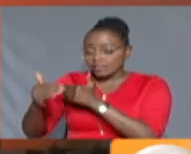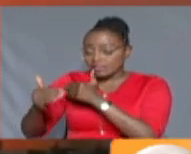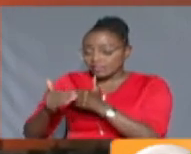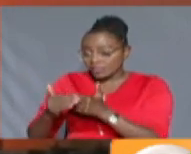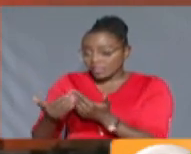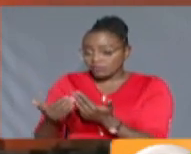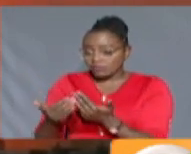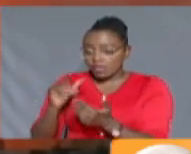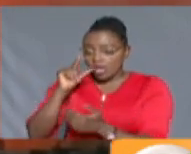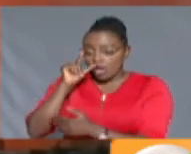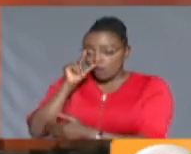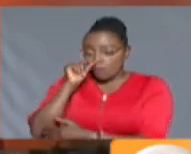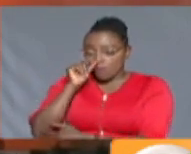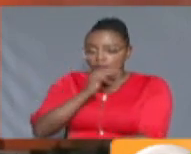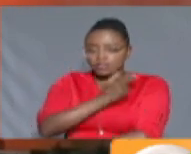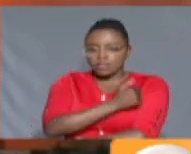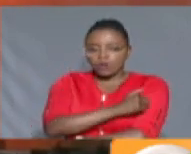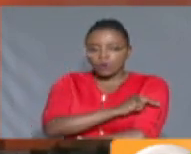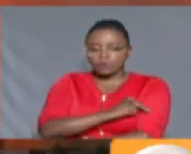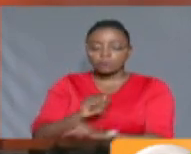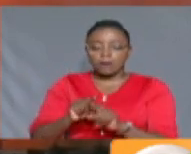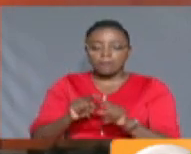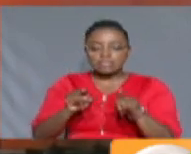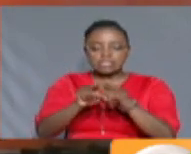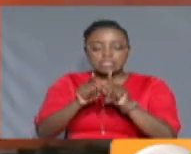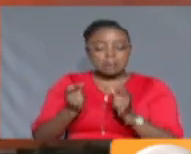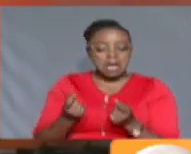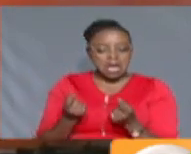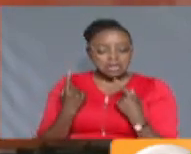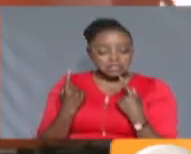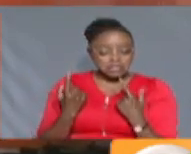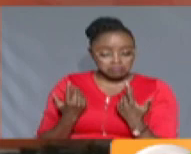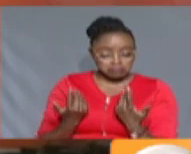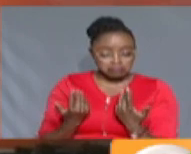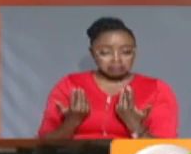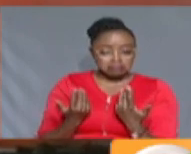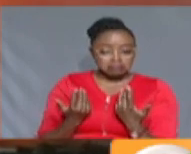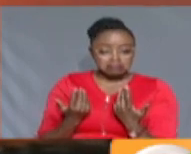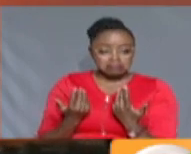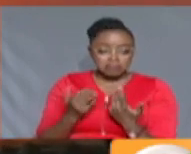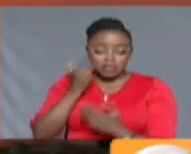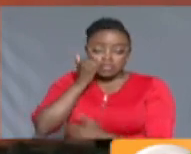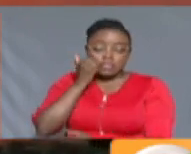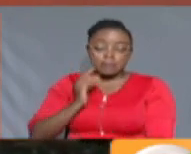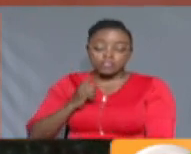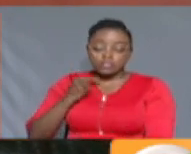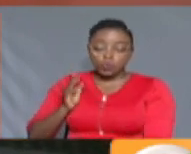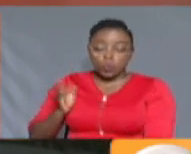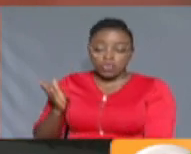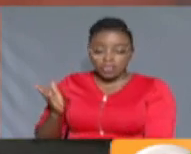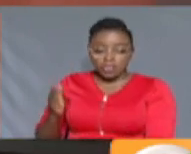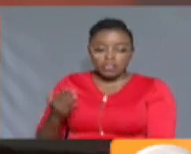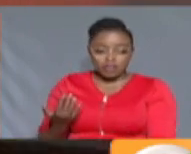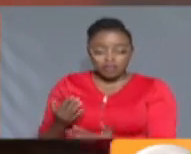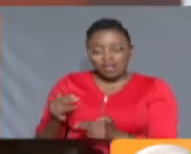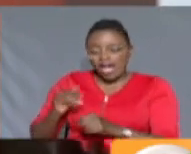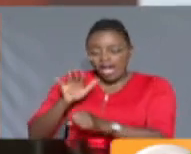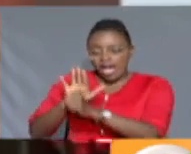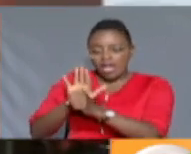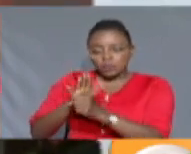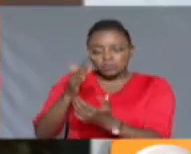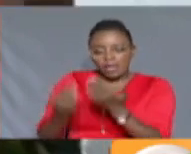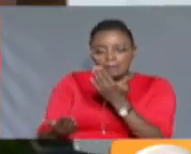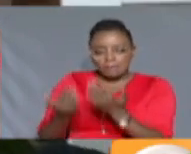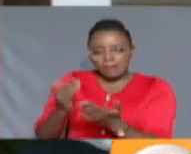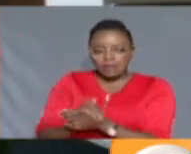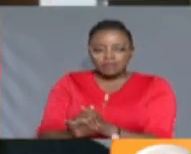the Mombasa Hospital. But as also we understand, because the number of patients who are here could be high, and so